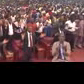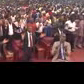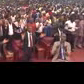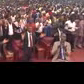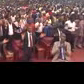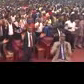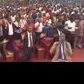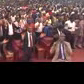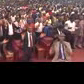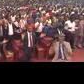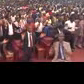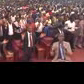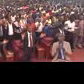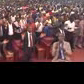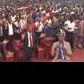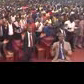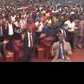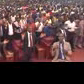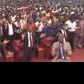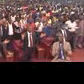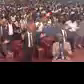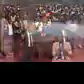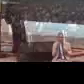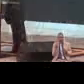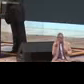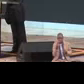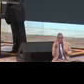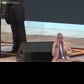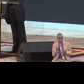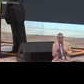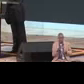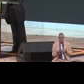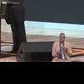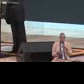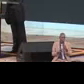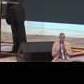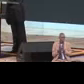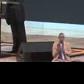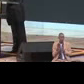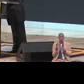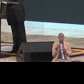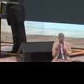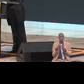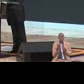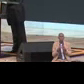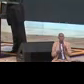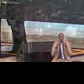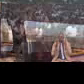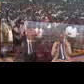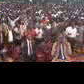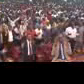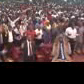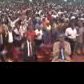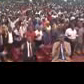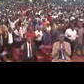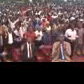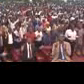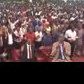community, when we walk through that community, every power of darkness will clear out of the